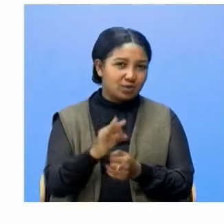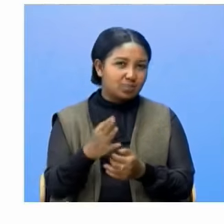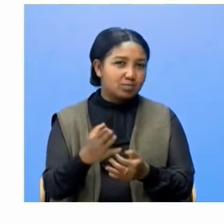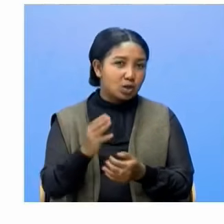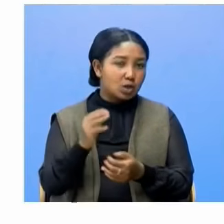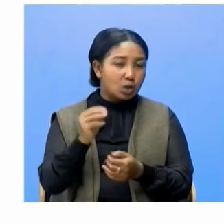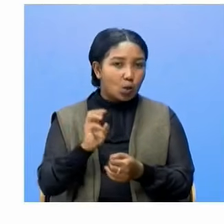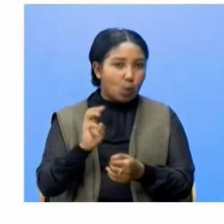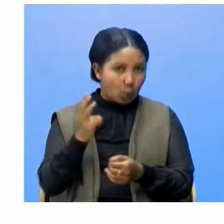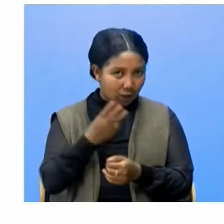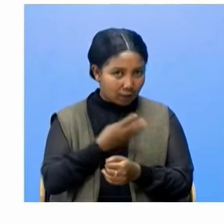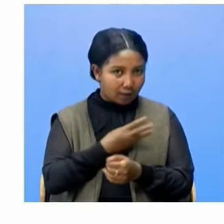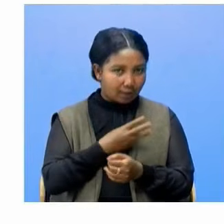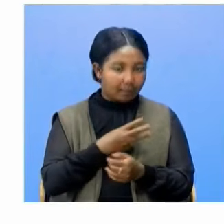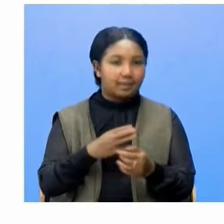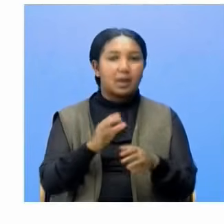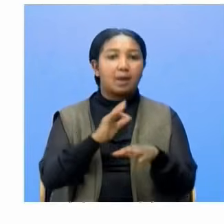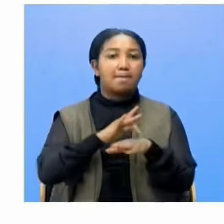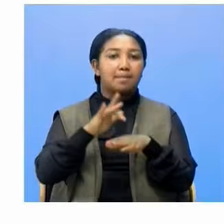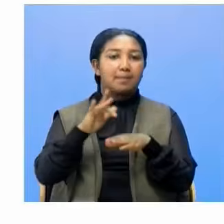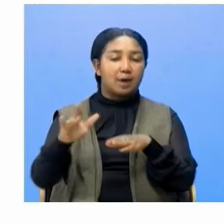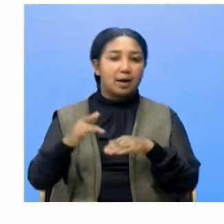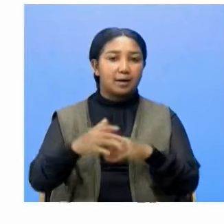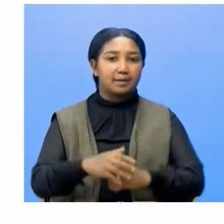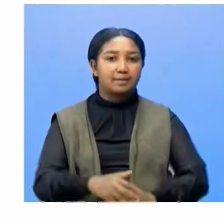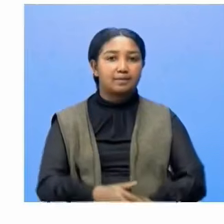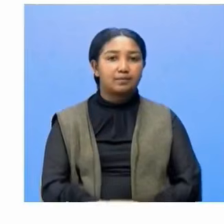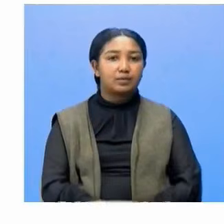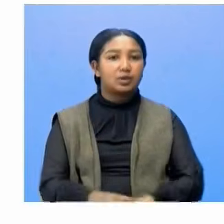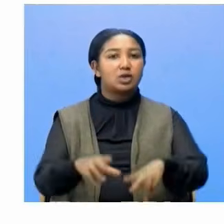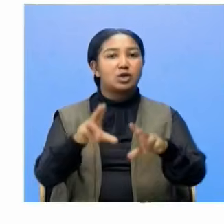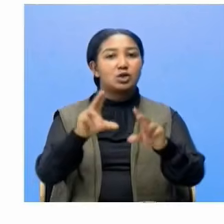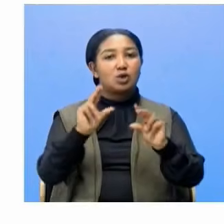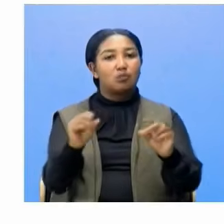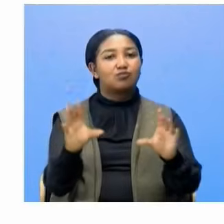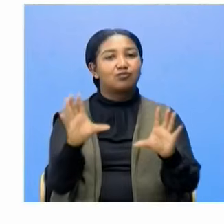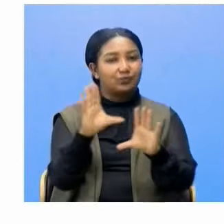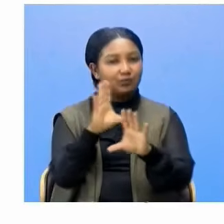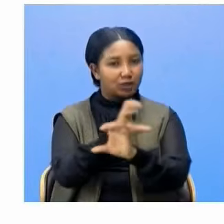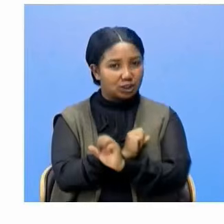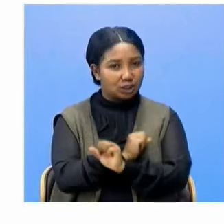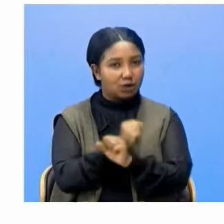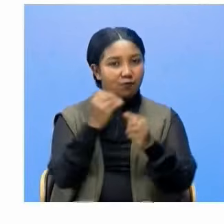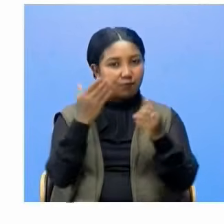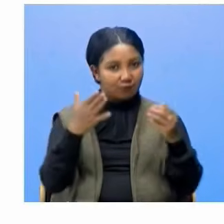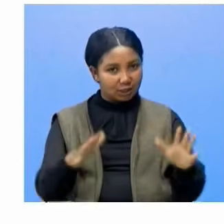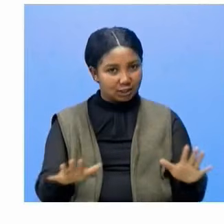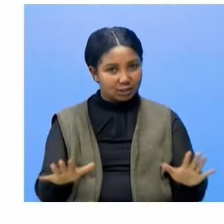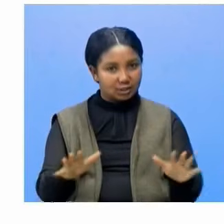We blank not finish